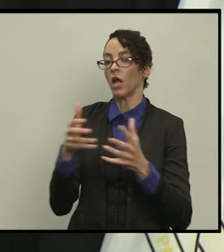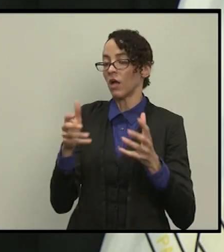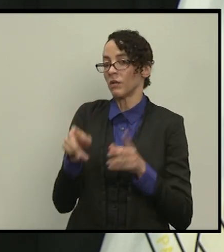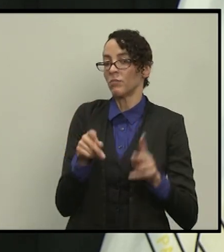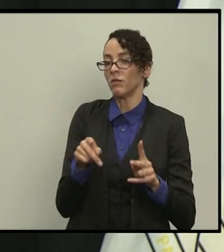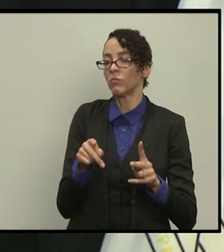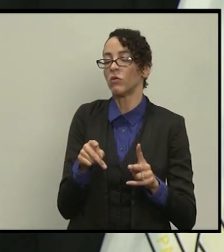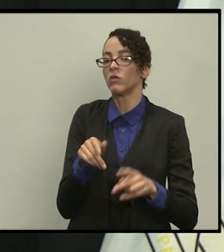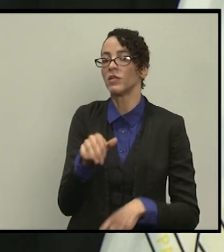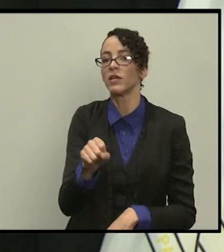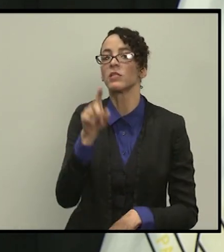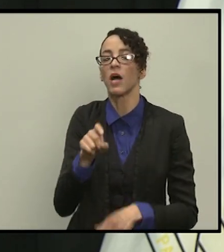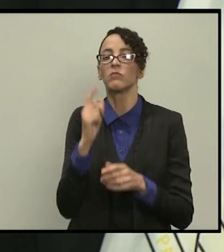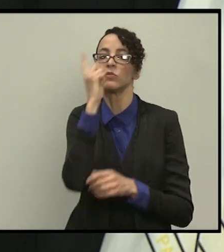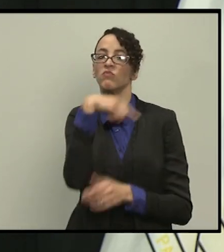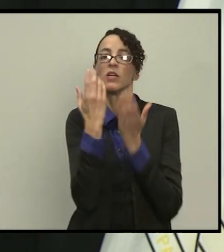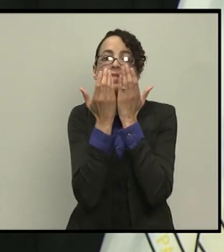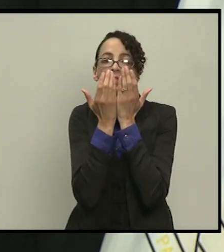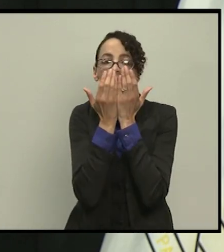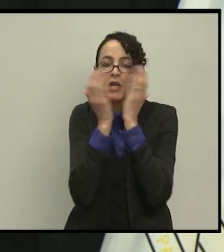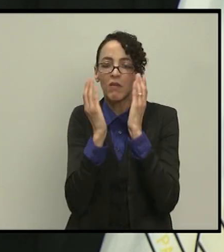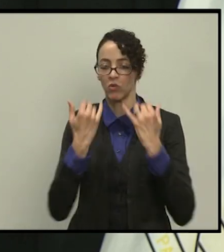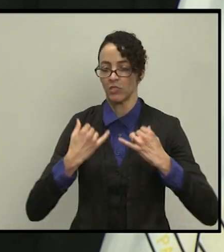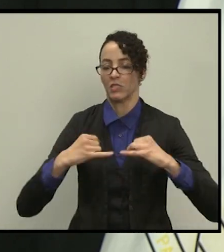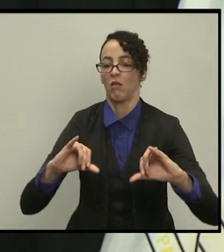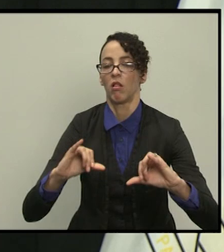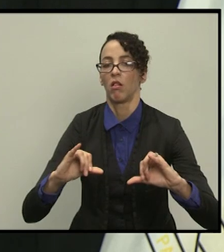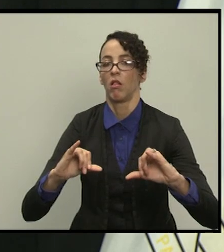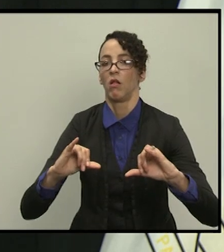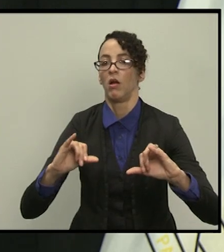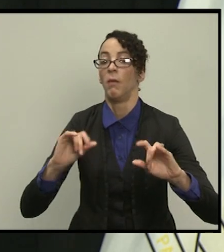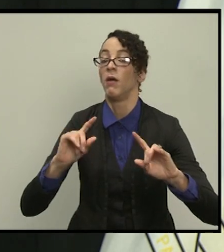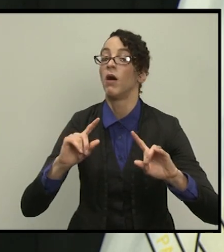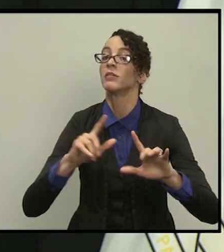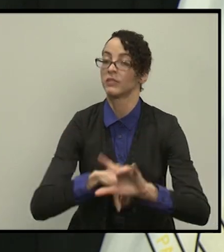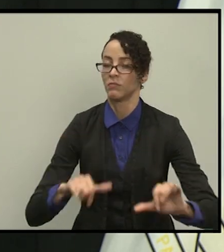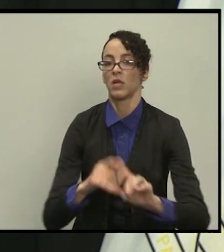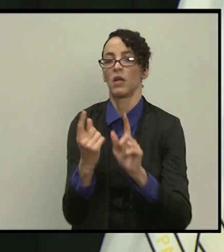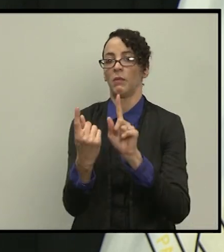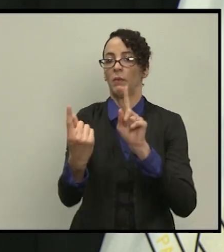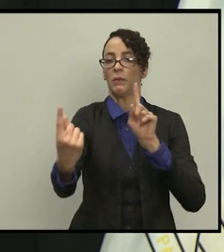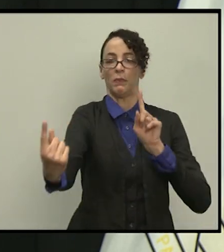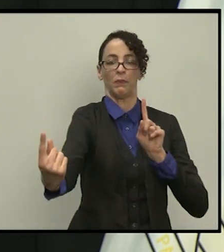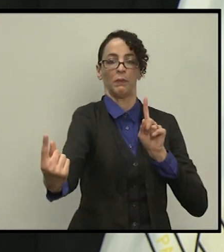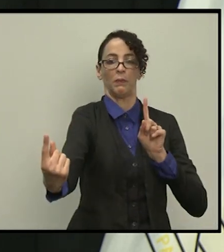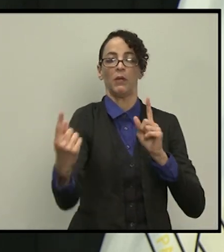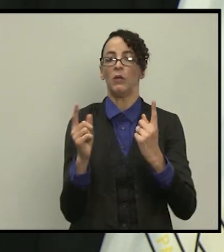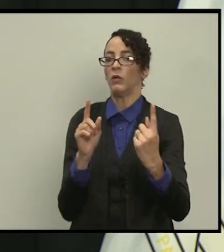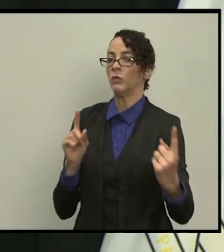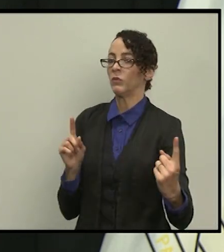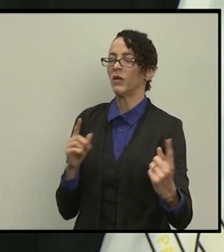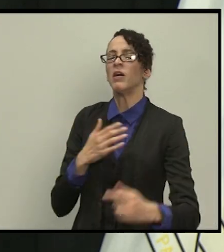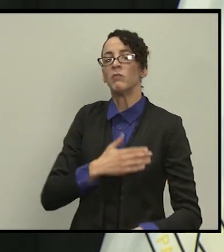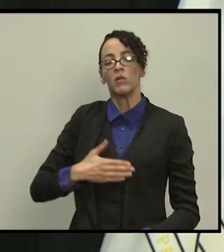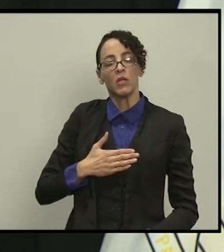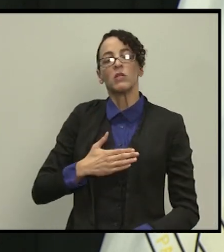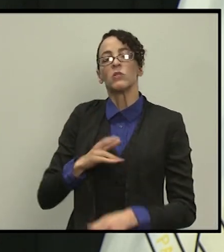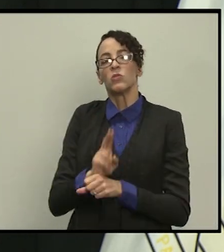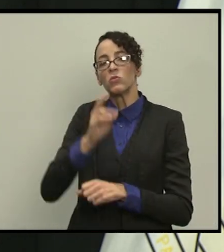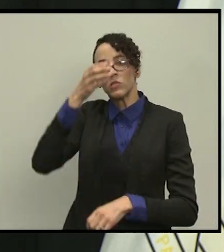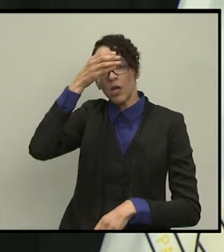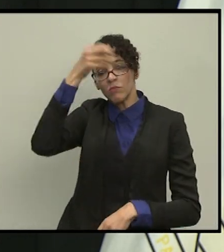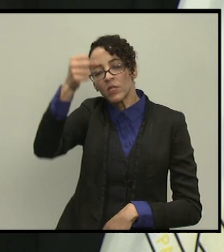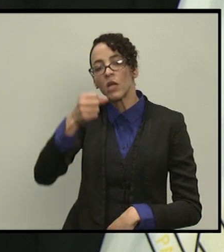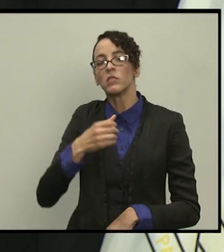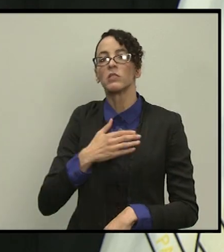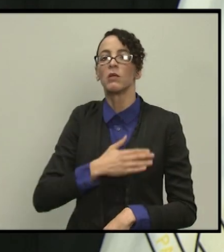covering, and I just want to reiterate that. Please follow our guidelines. Please use common sense so that we